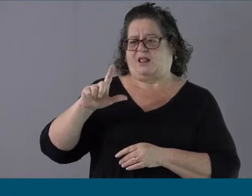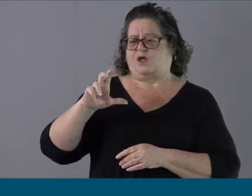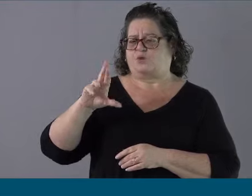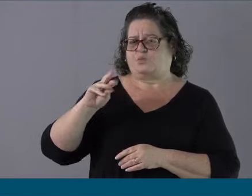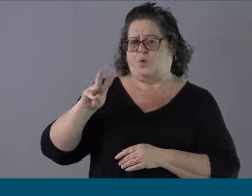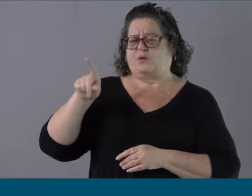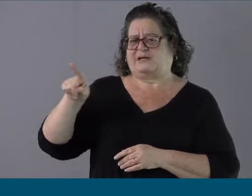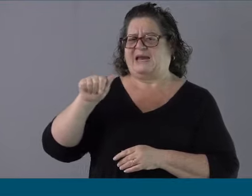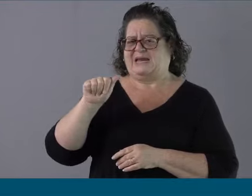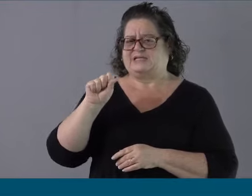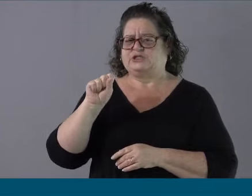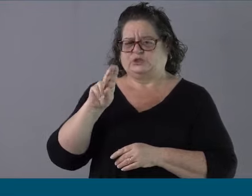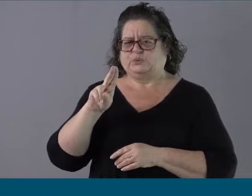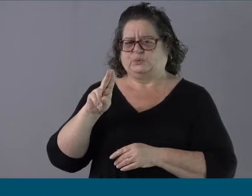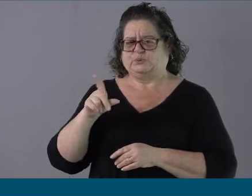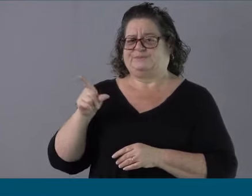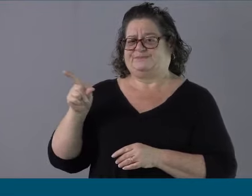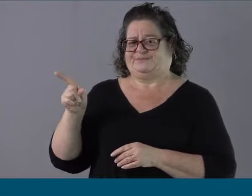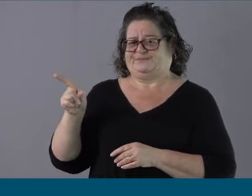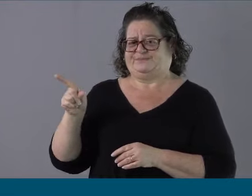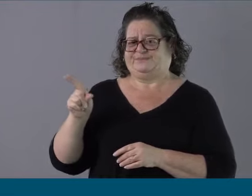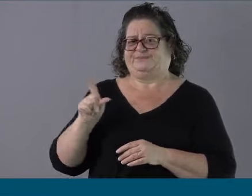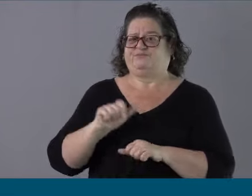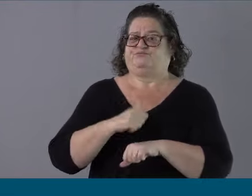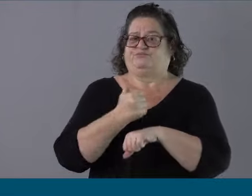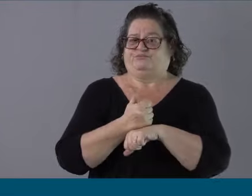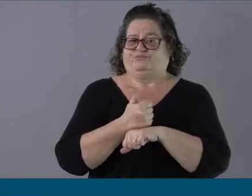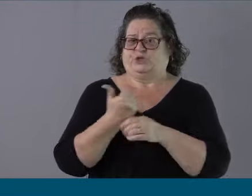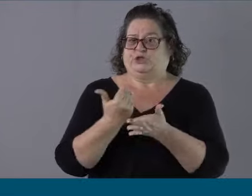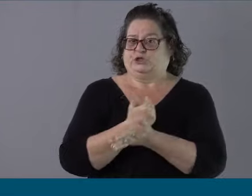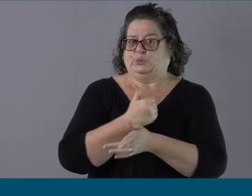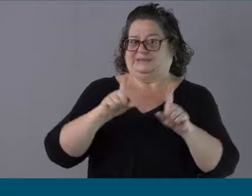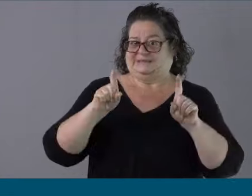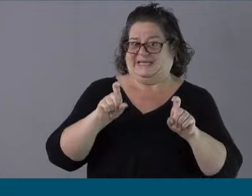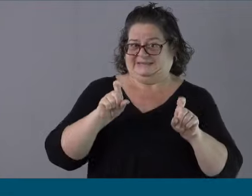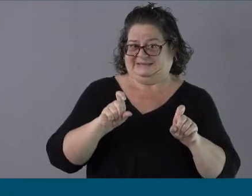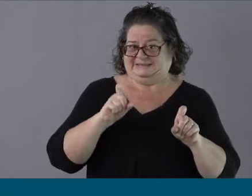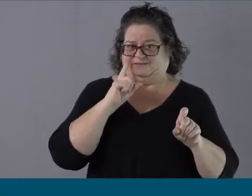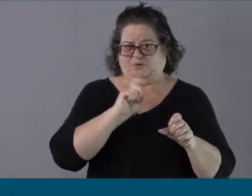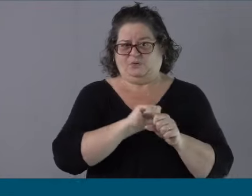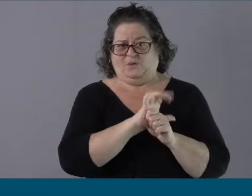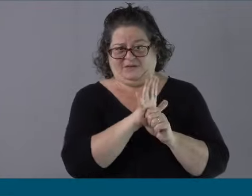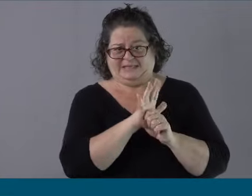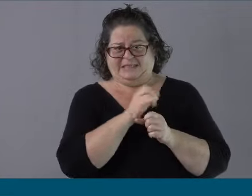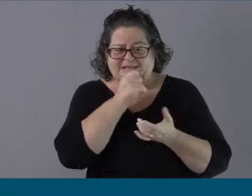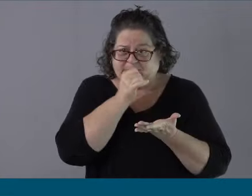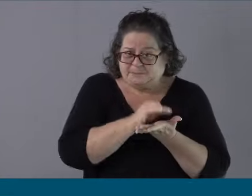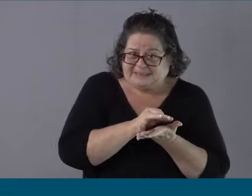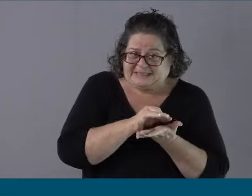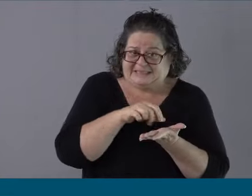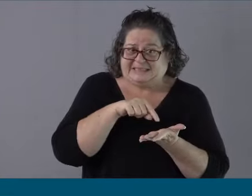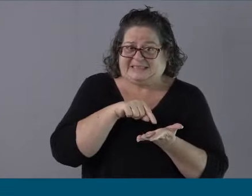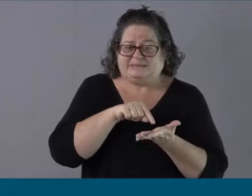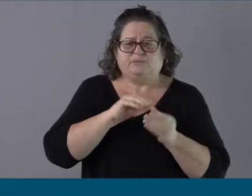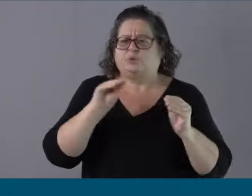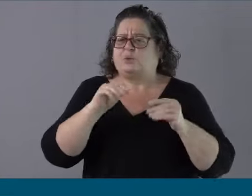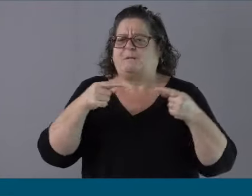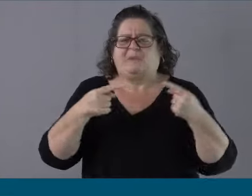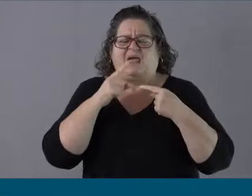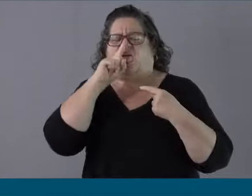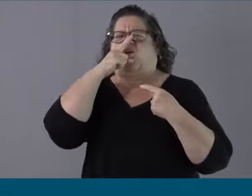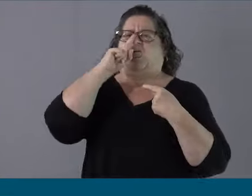kind COVID-19 testing. It's saliva-based, it's pain-free, and has a number of advantages.